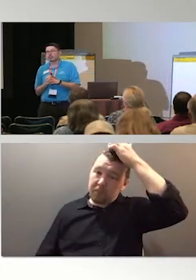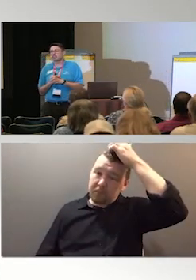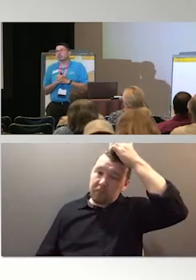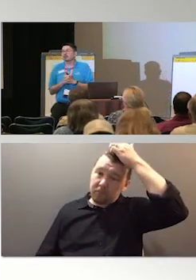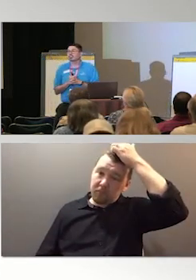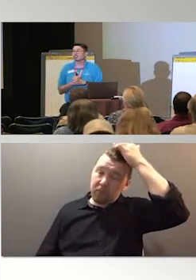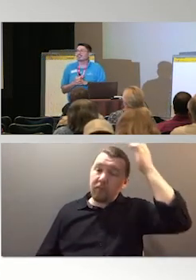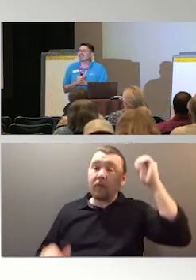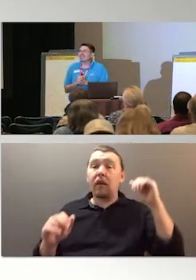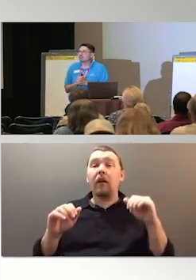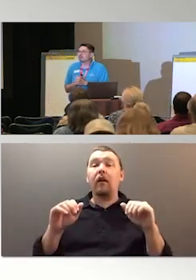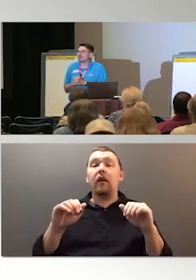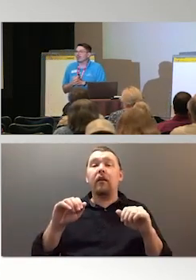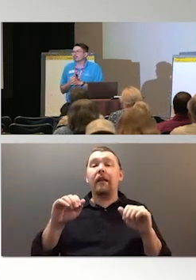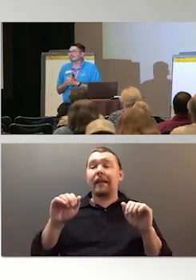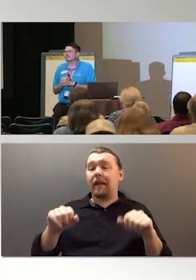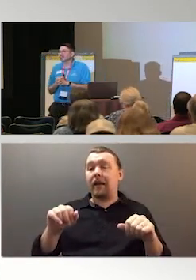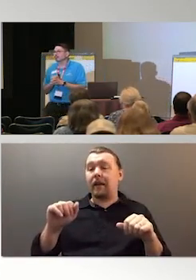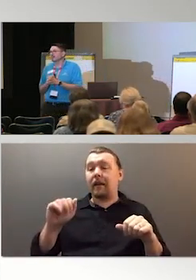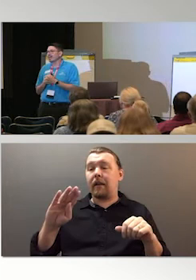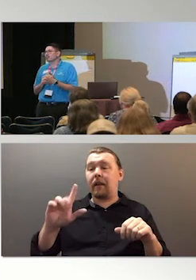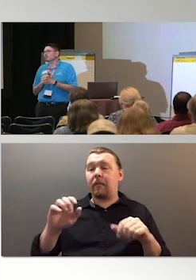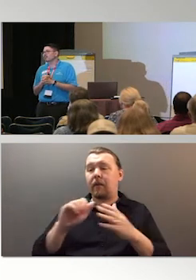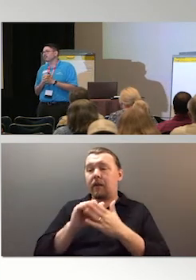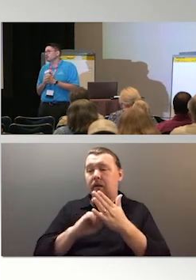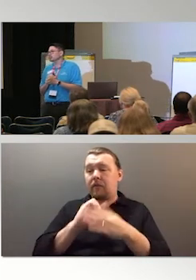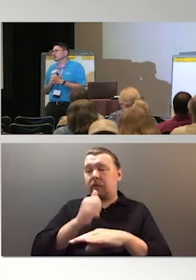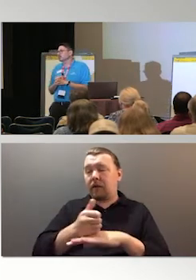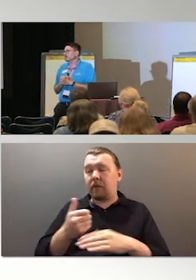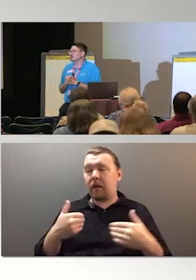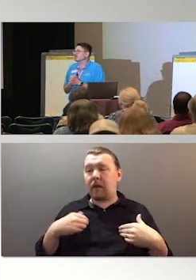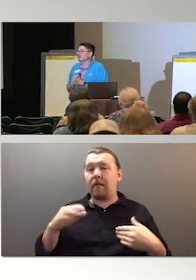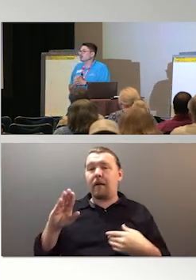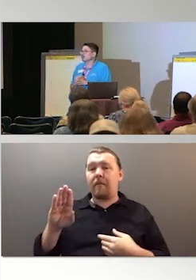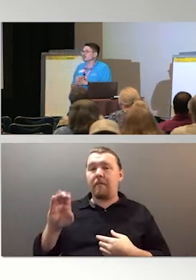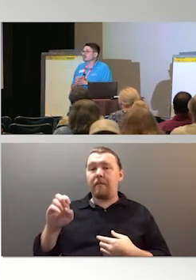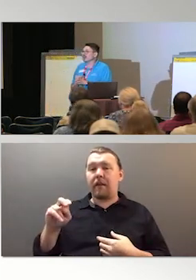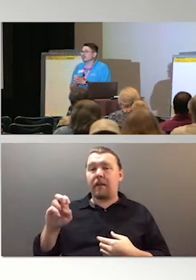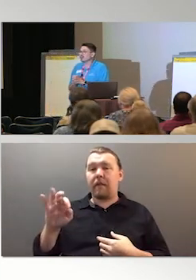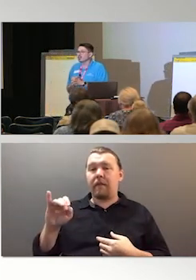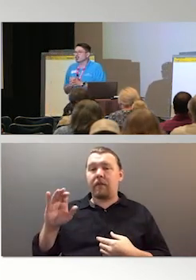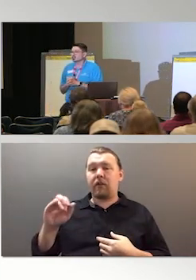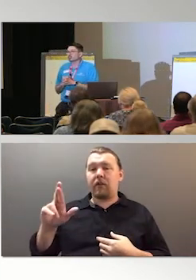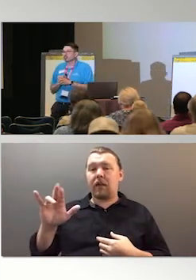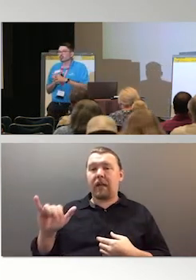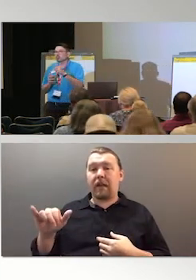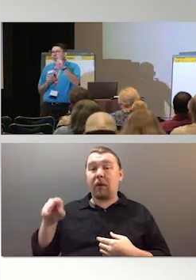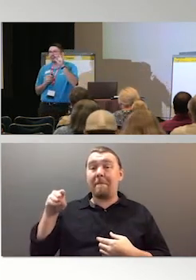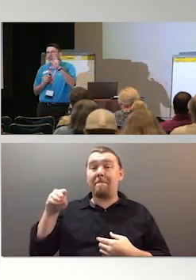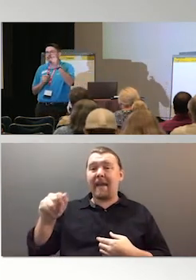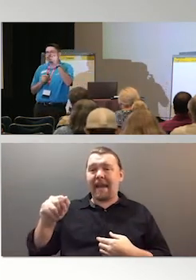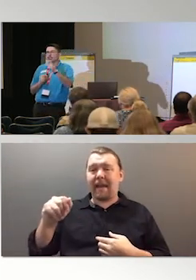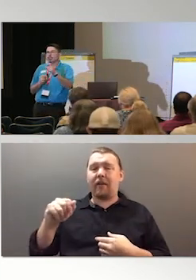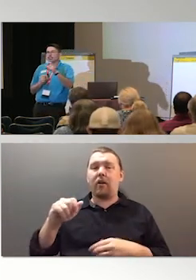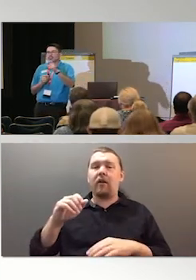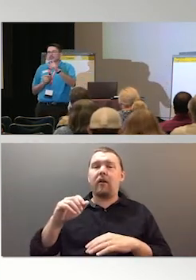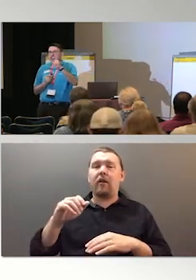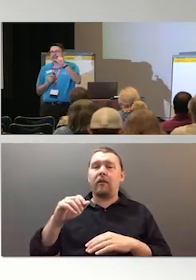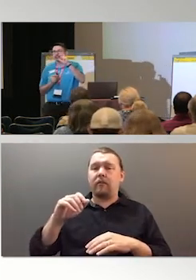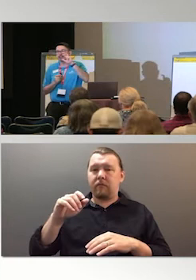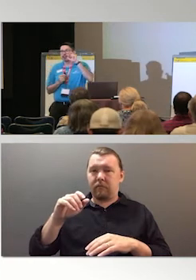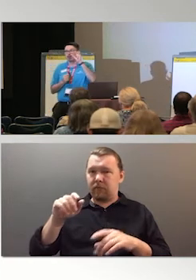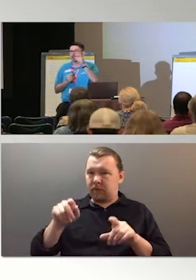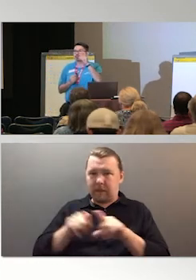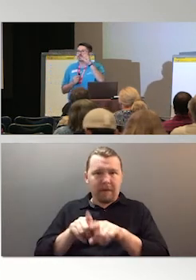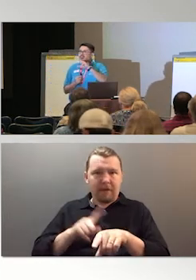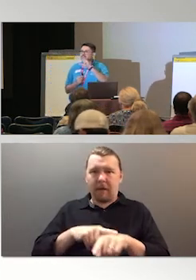so that's a good question. Can the able account be set up to have a beneficiary payable upon death? So the final regulations state